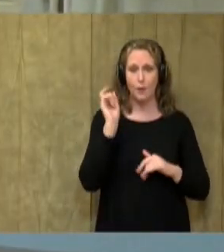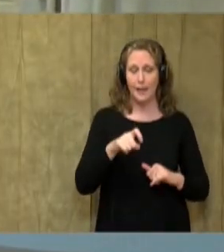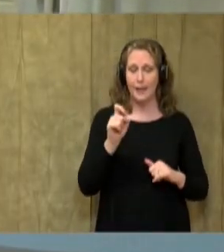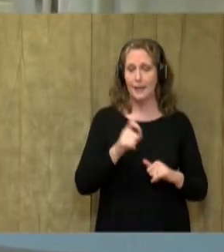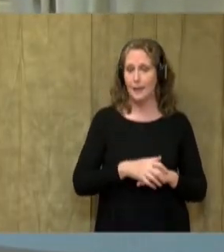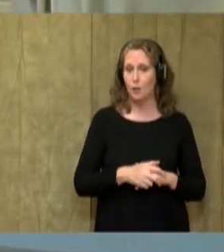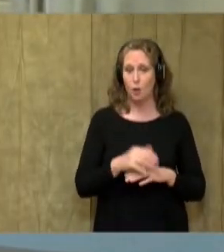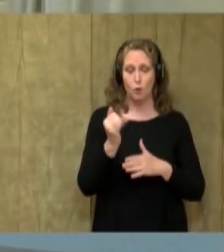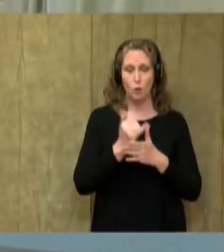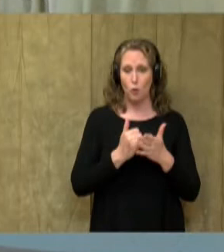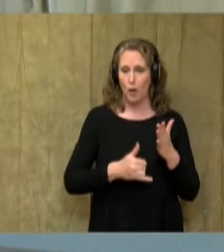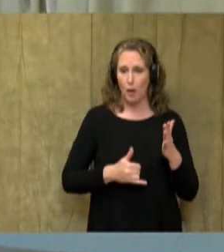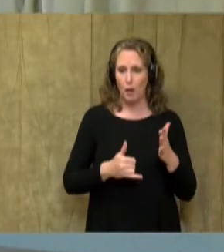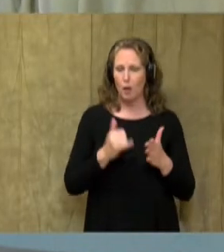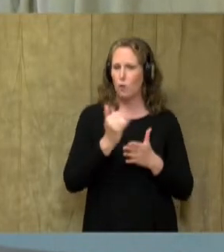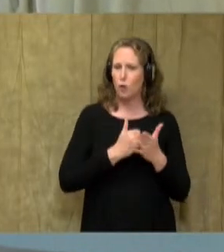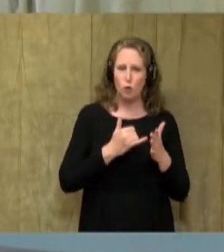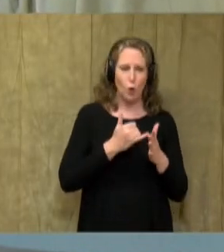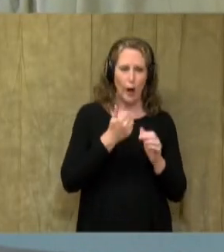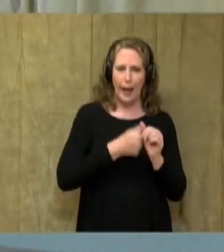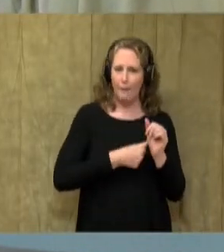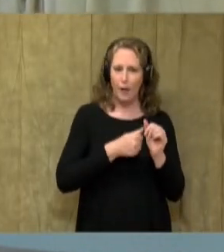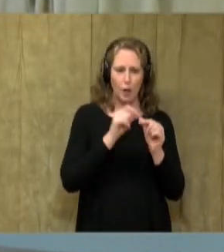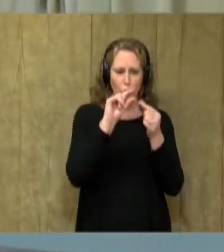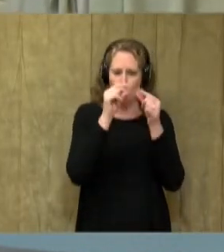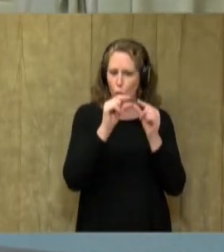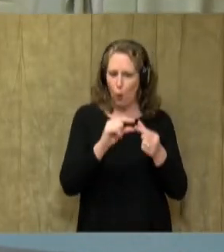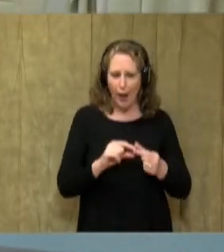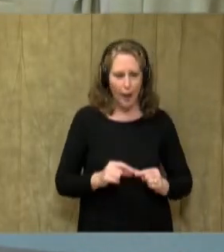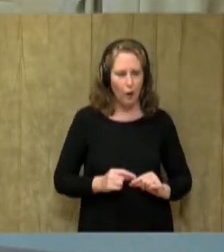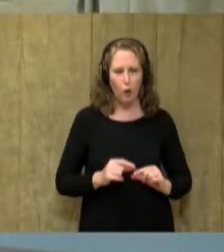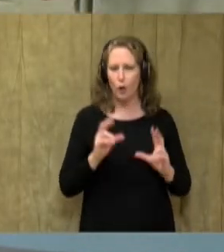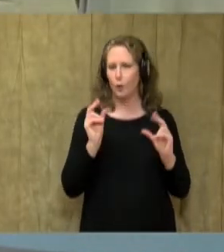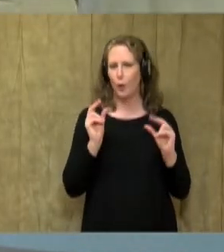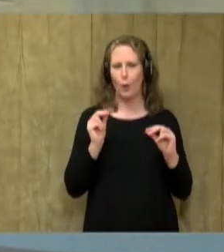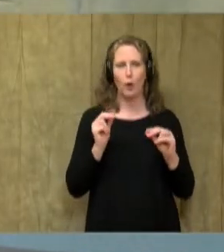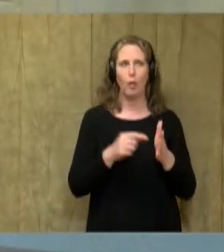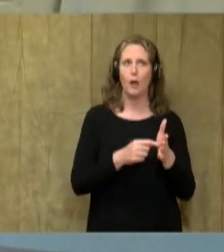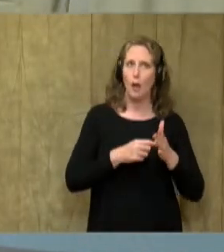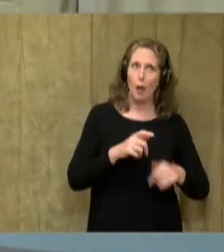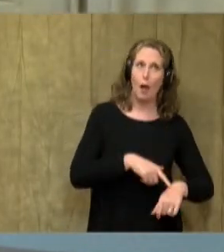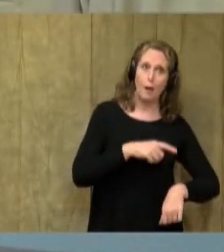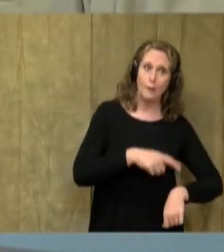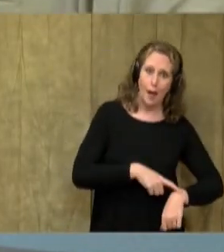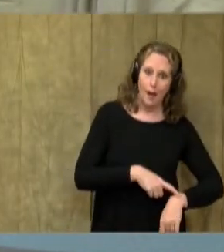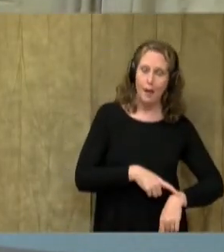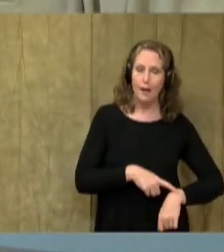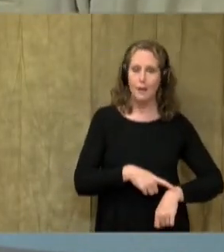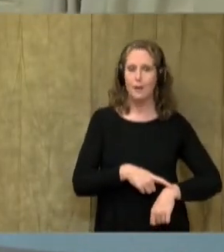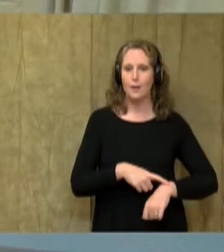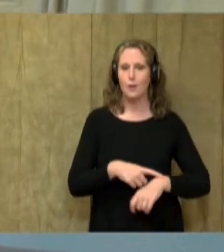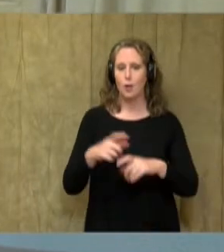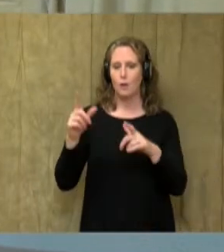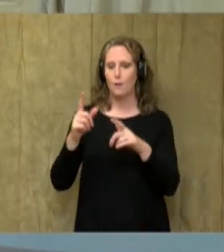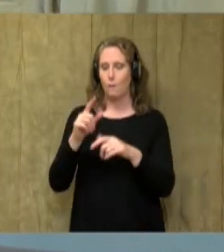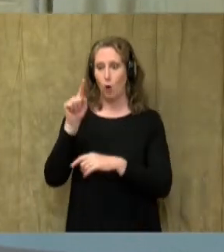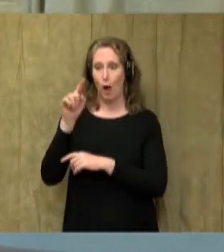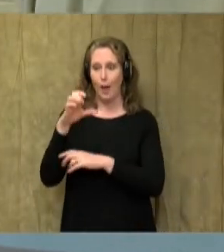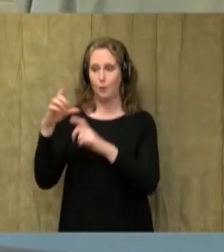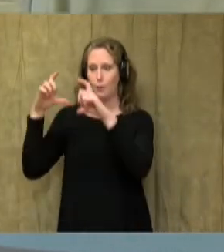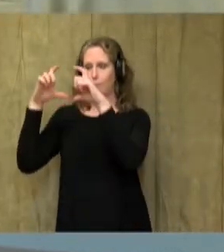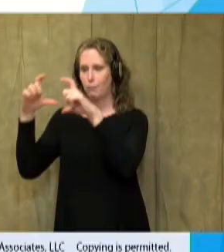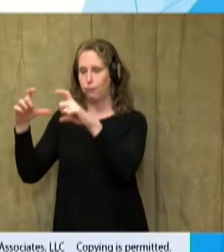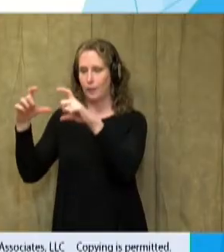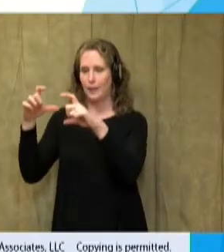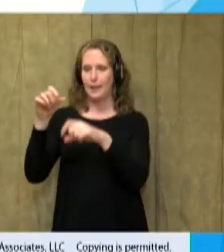could just draw out. Now, are we going to draw every single little square? No, that would take forever. We're going to draw our squares for hundreds, our sticks